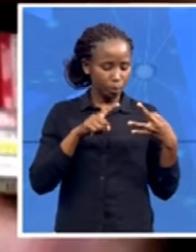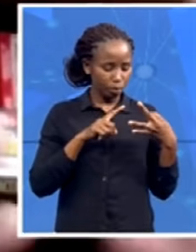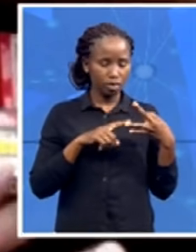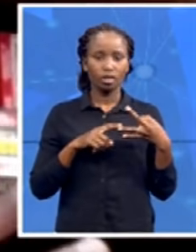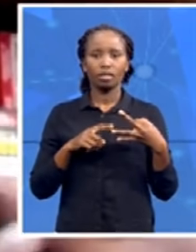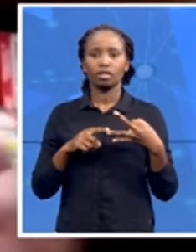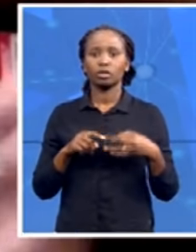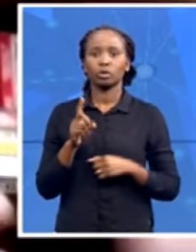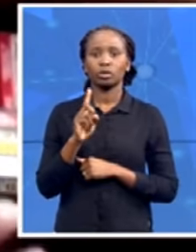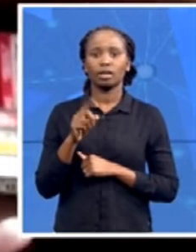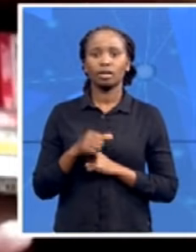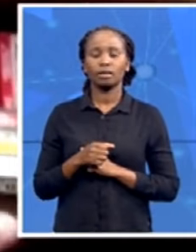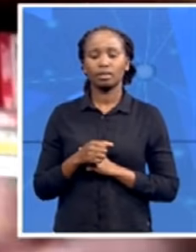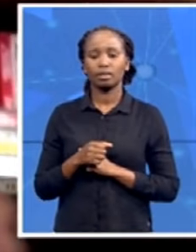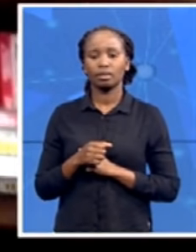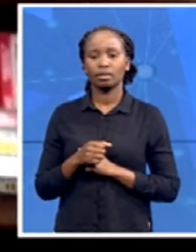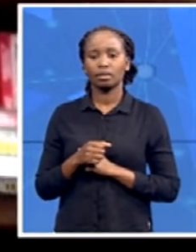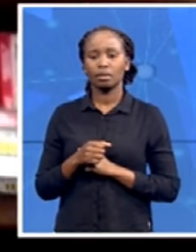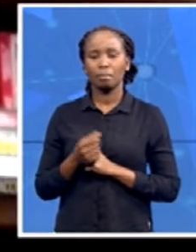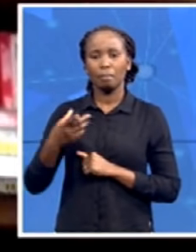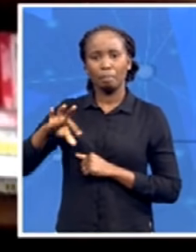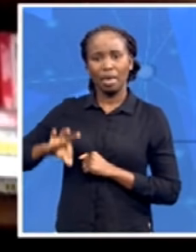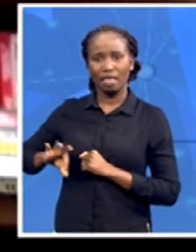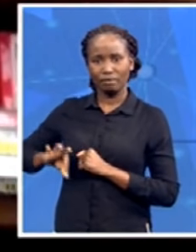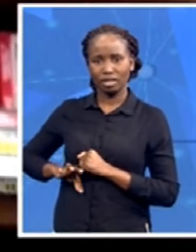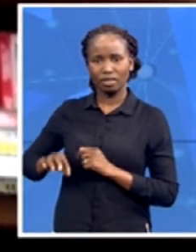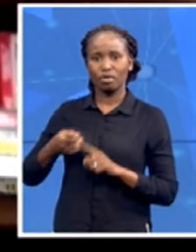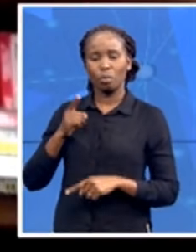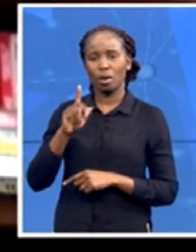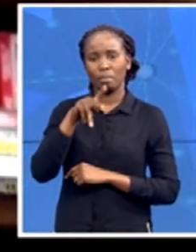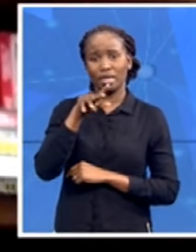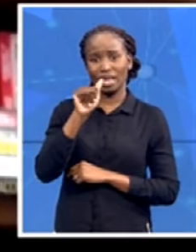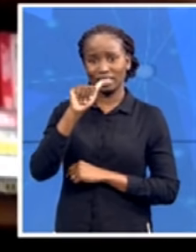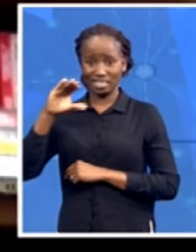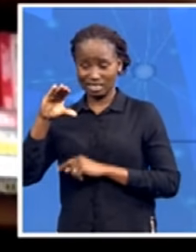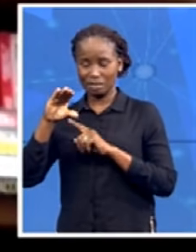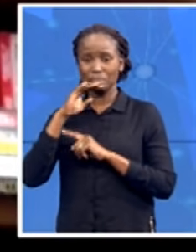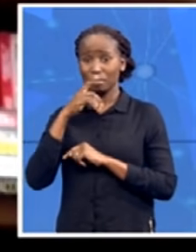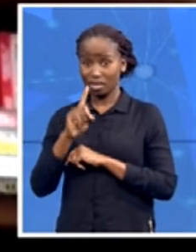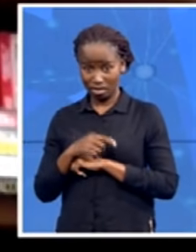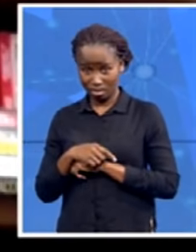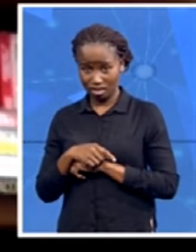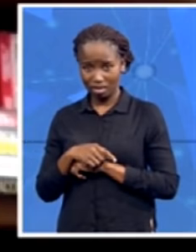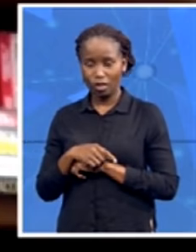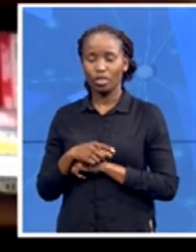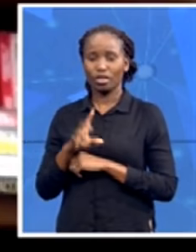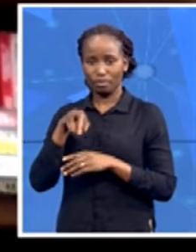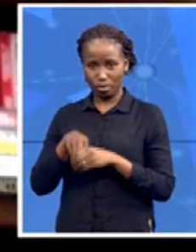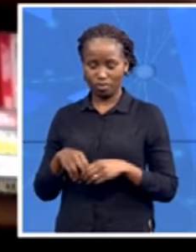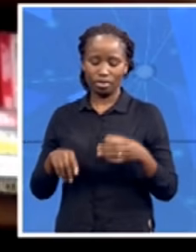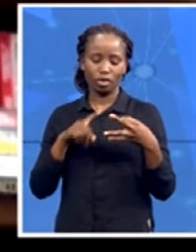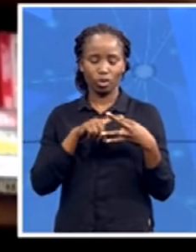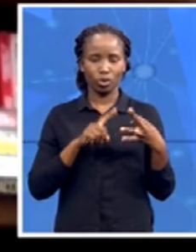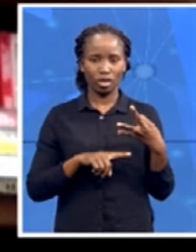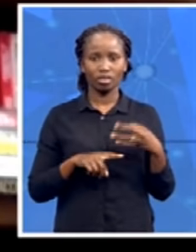Pan-Africanism, what the PAC stands for. And then the third one is socialism. So